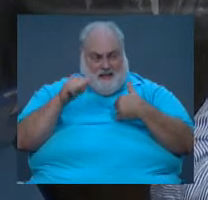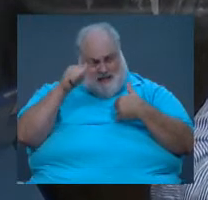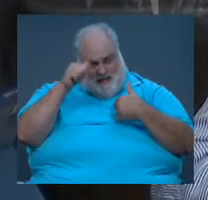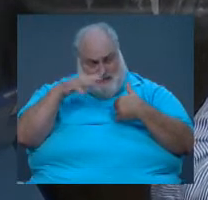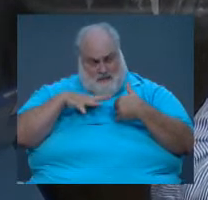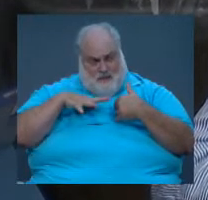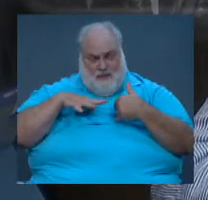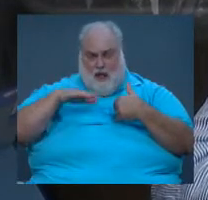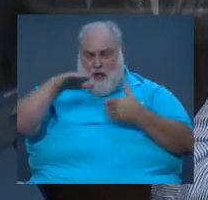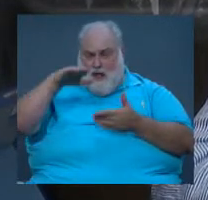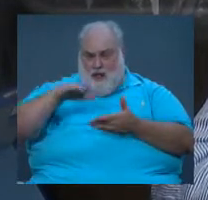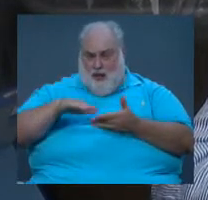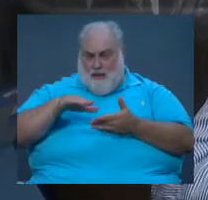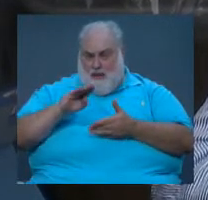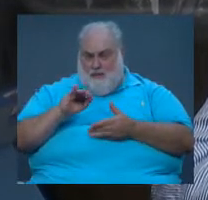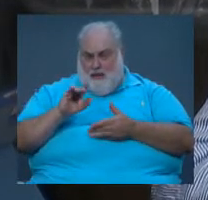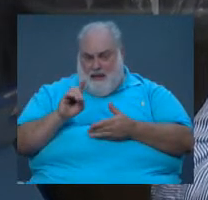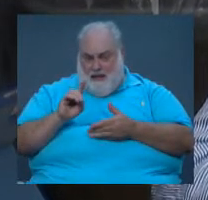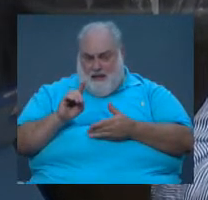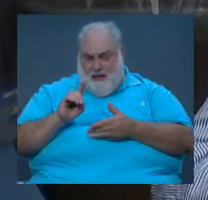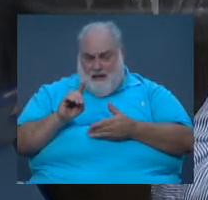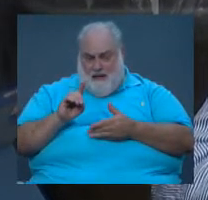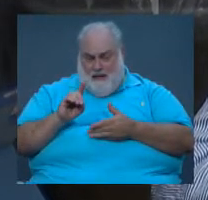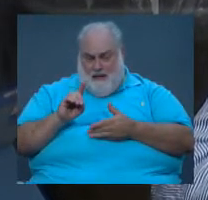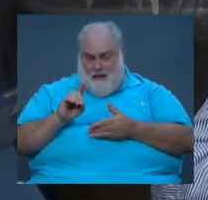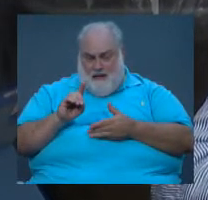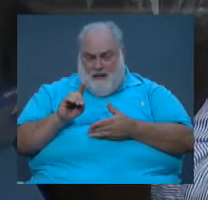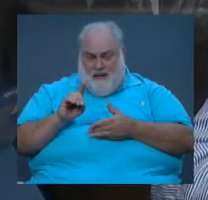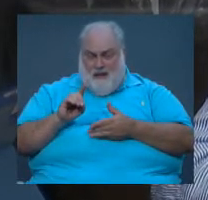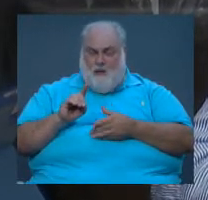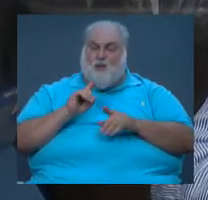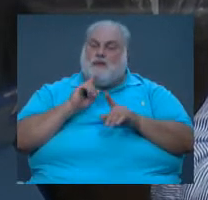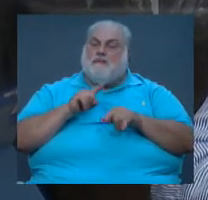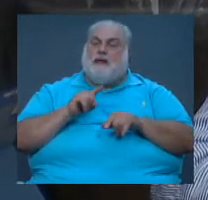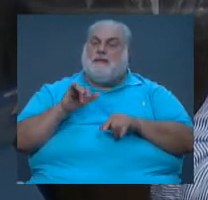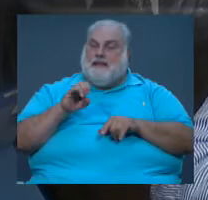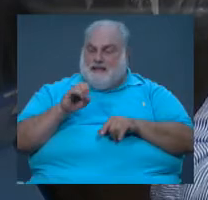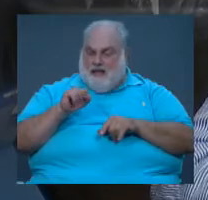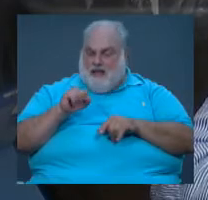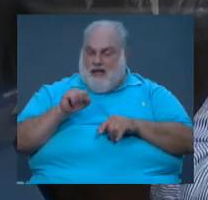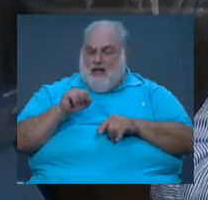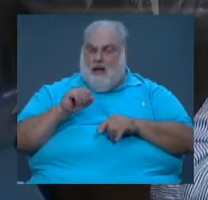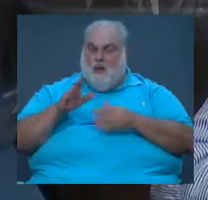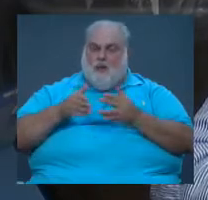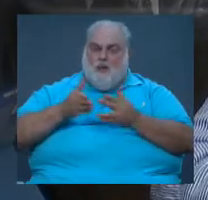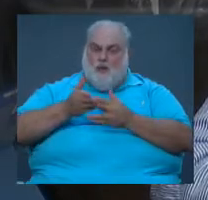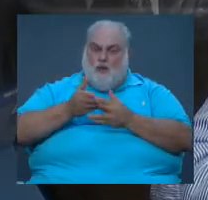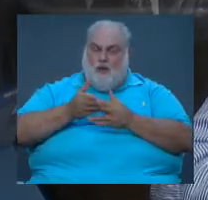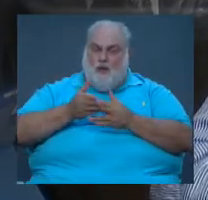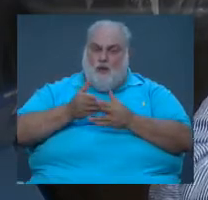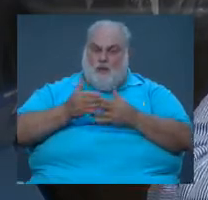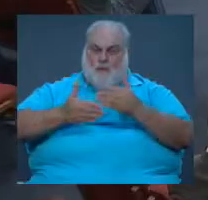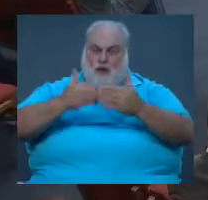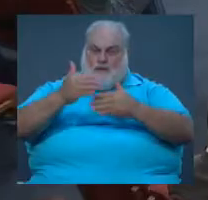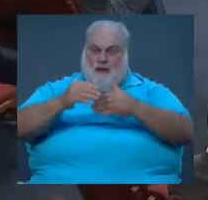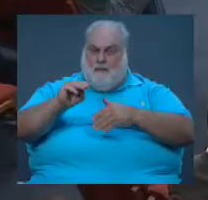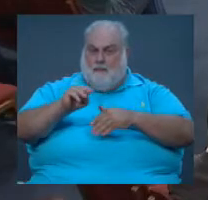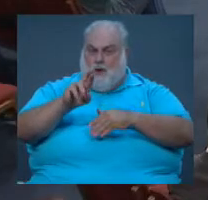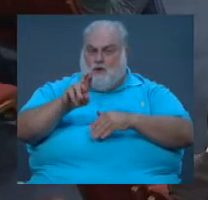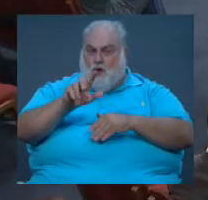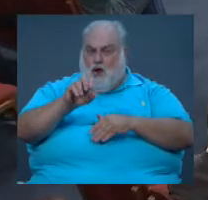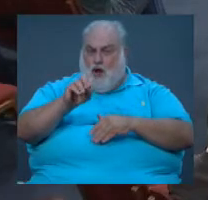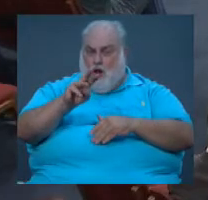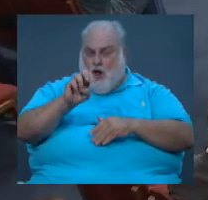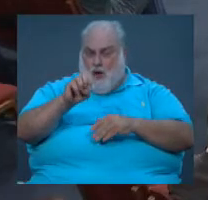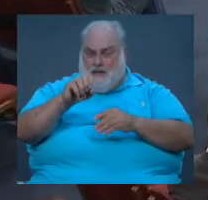the lowest bidder in this. Yes, it went through the process. Mr. Lowe, if you want to come speak to those specific